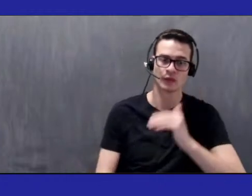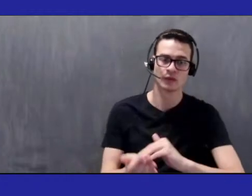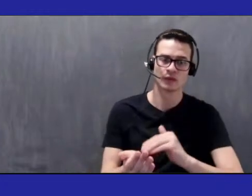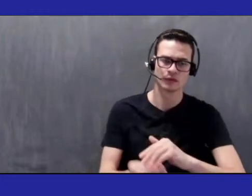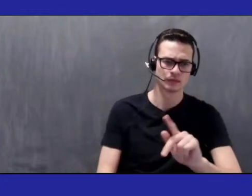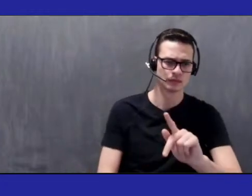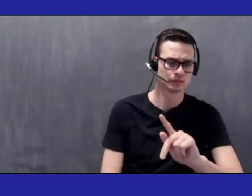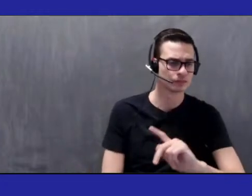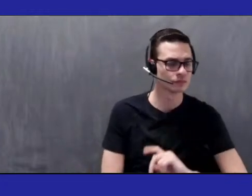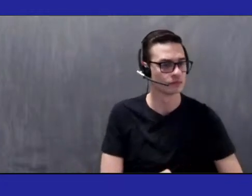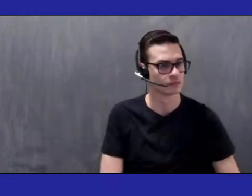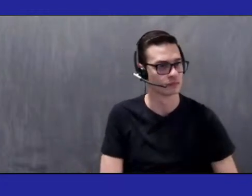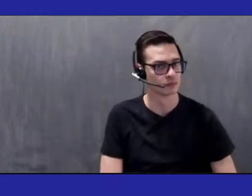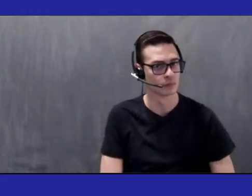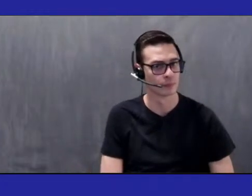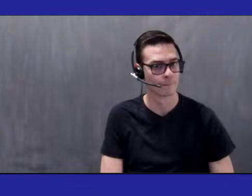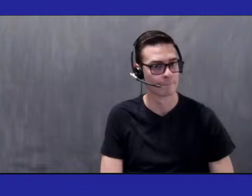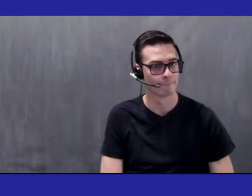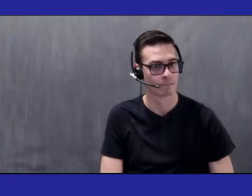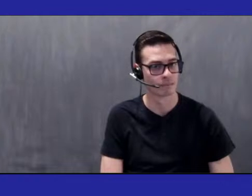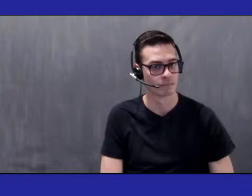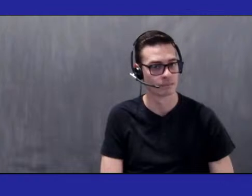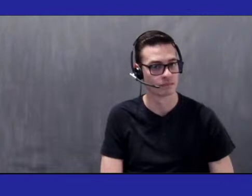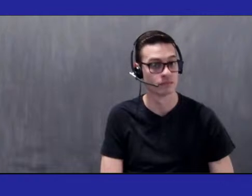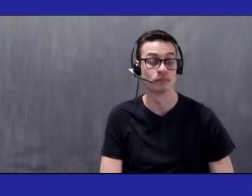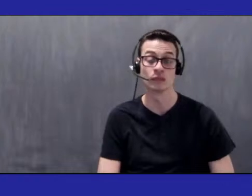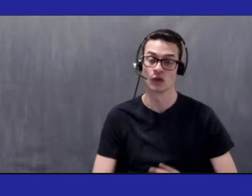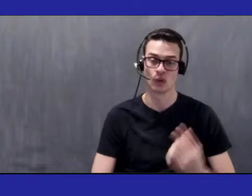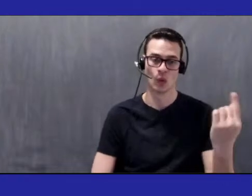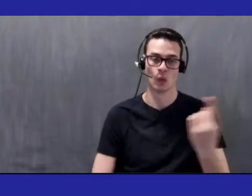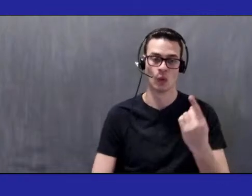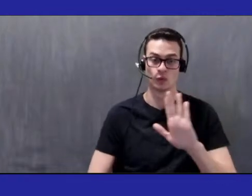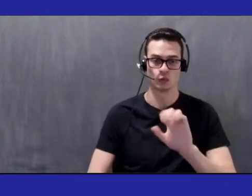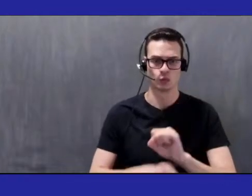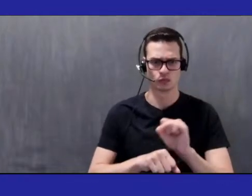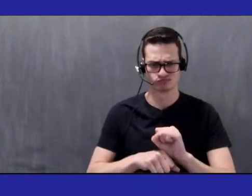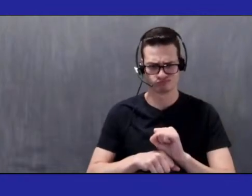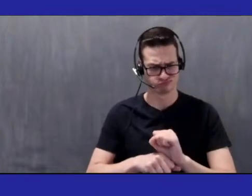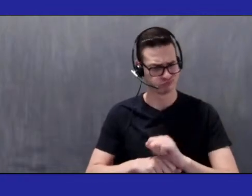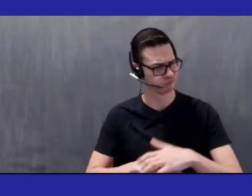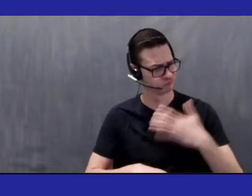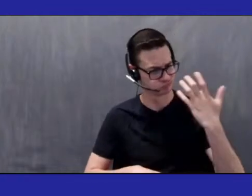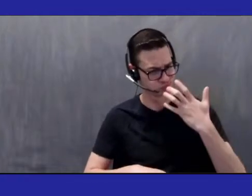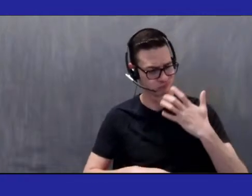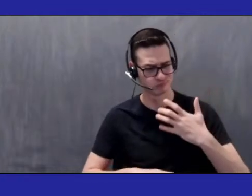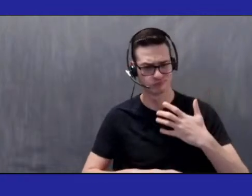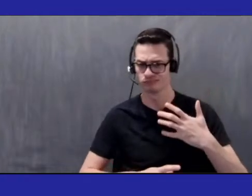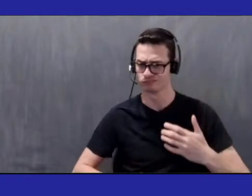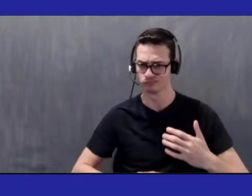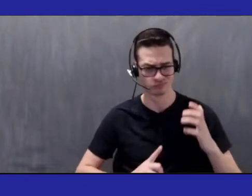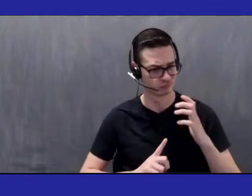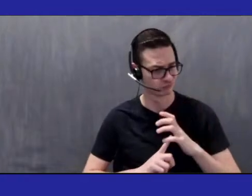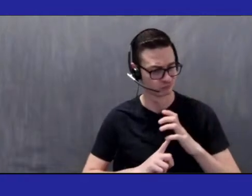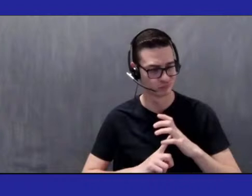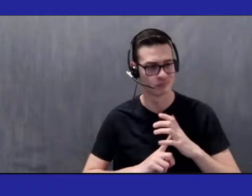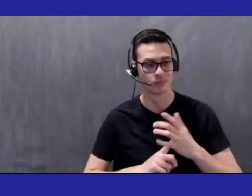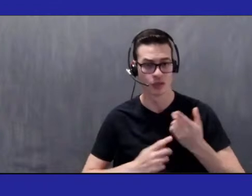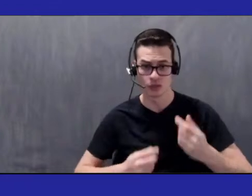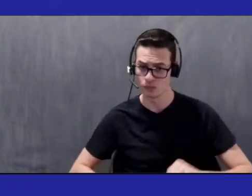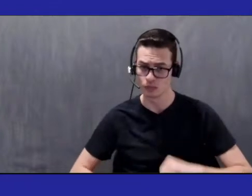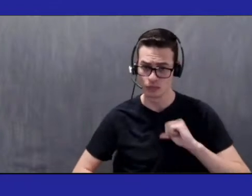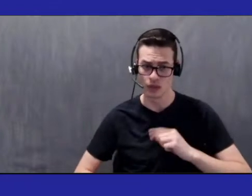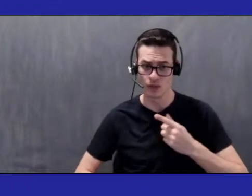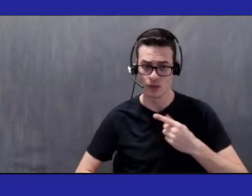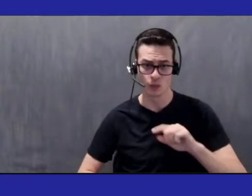always, the work that you all do is very impressive always, and very proud of it, because we've been working, we meaning the